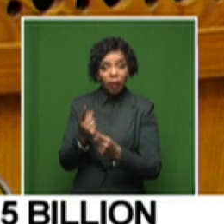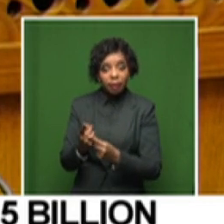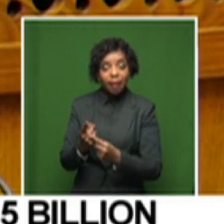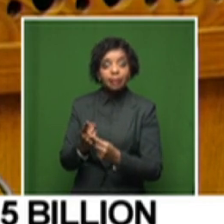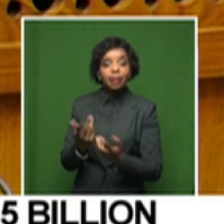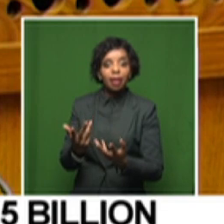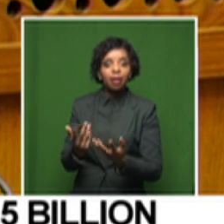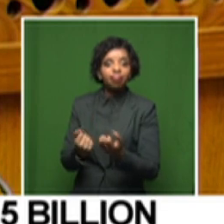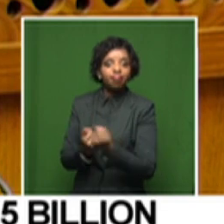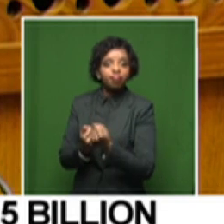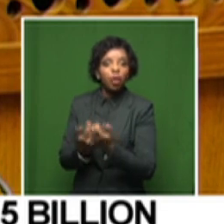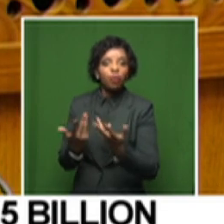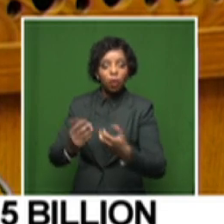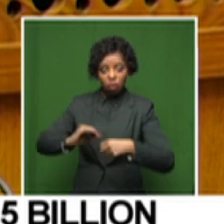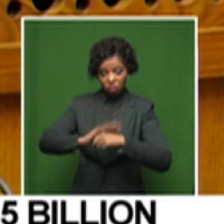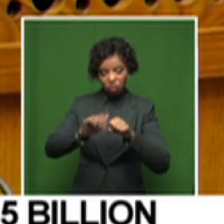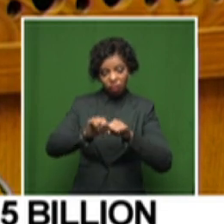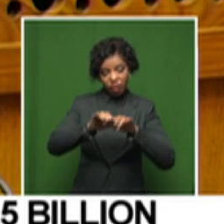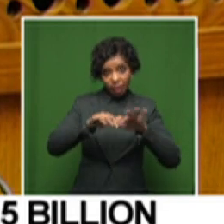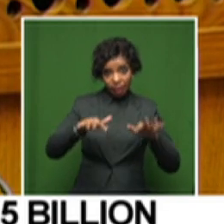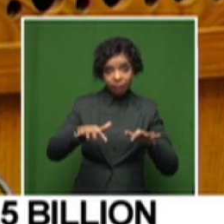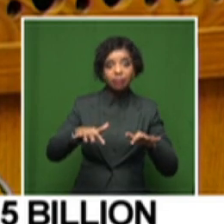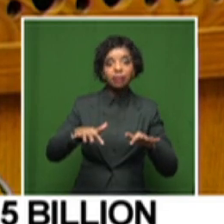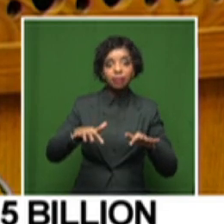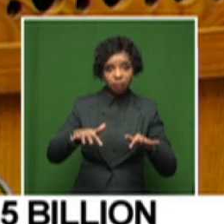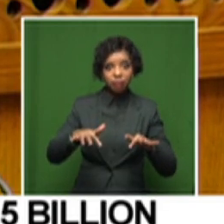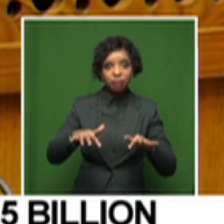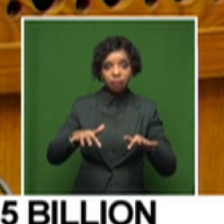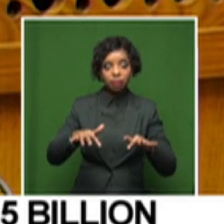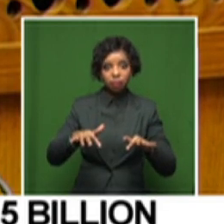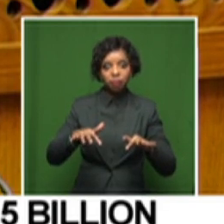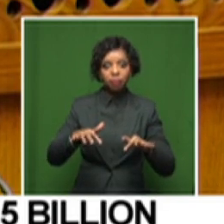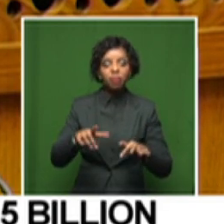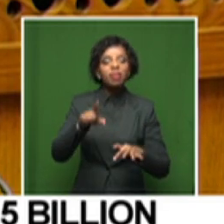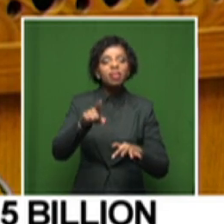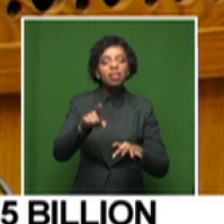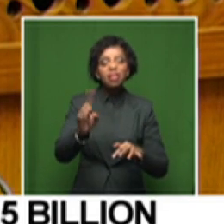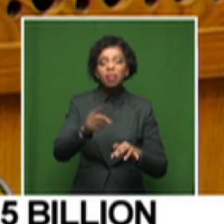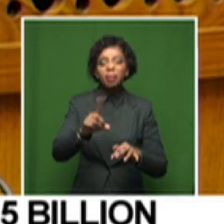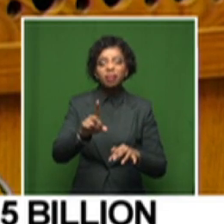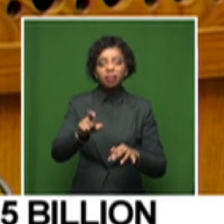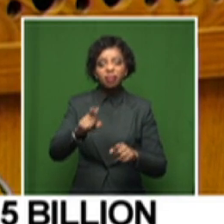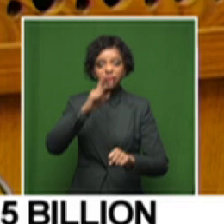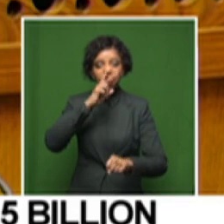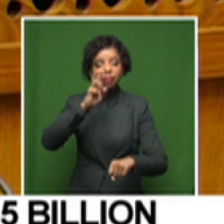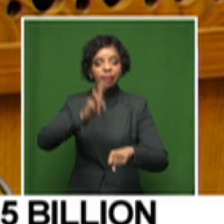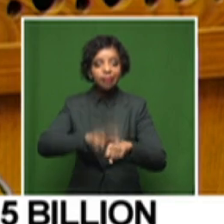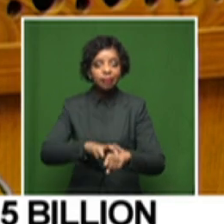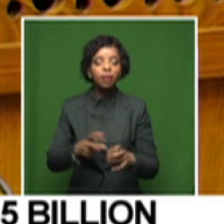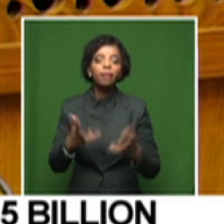COVID-19 undermine the need for